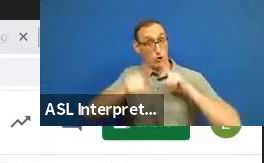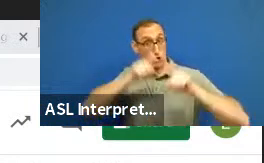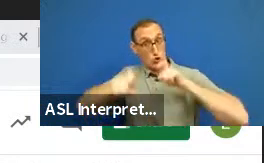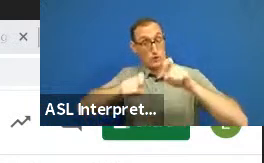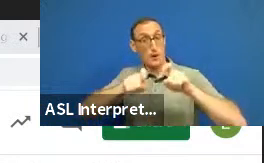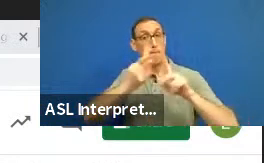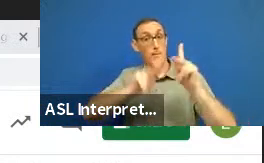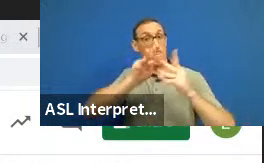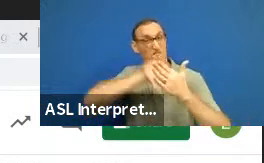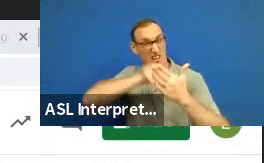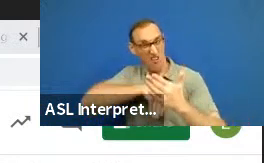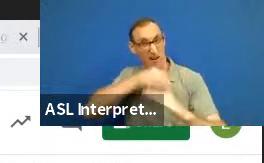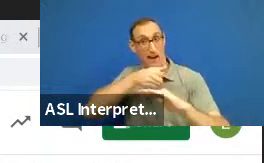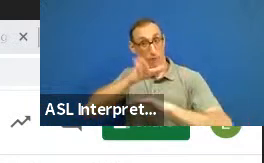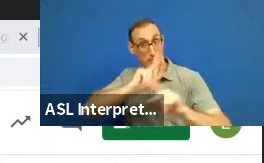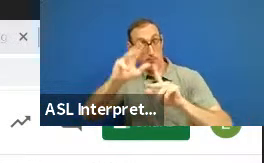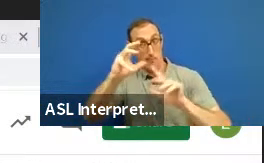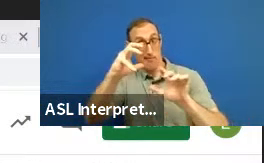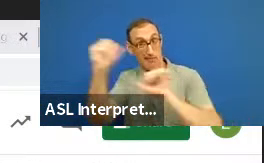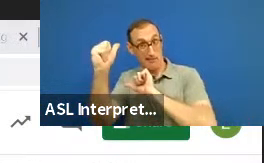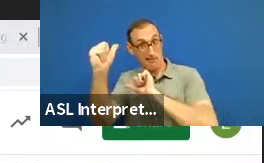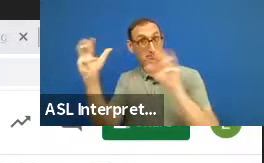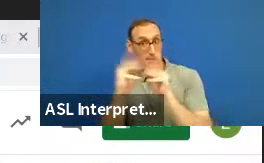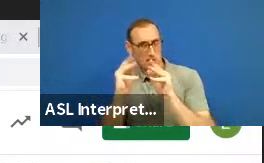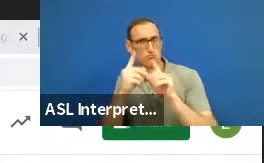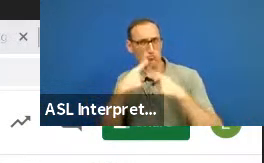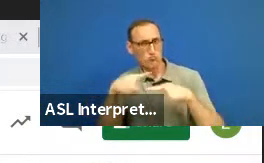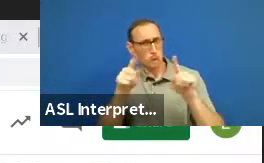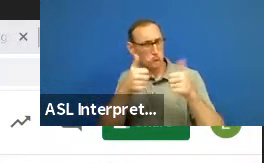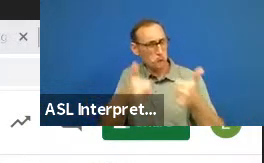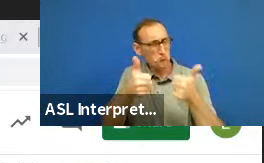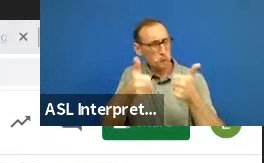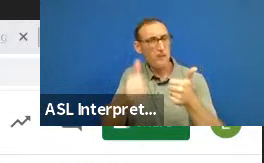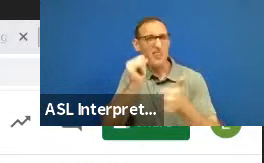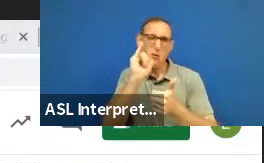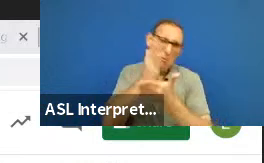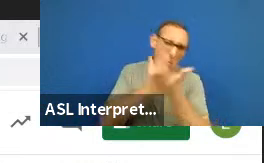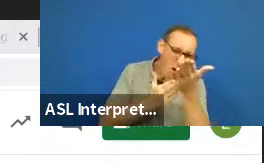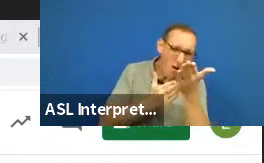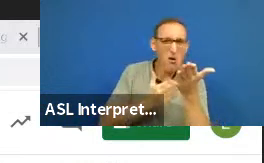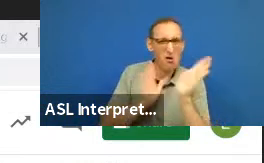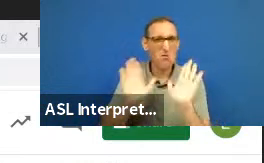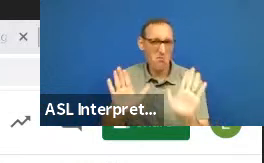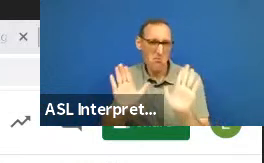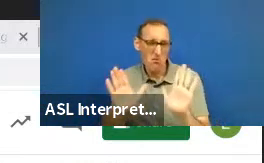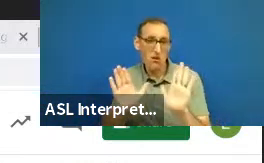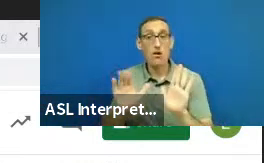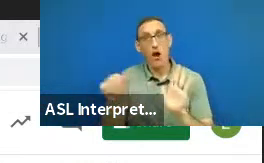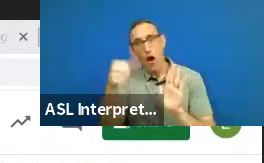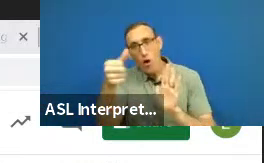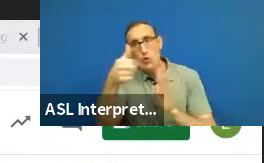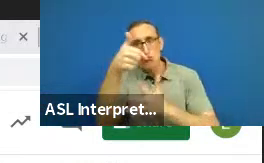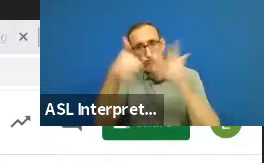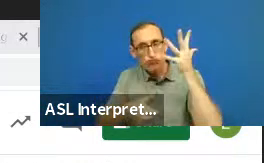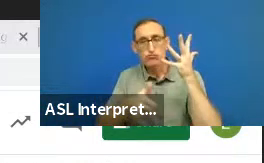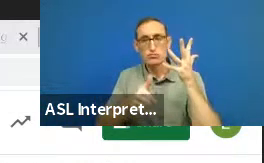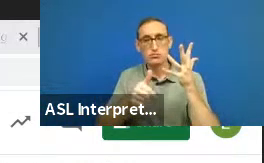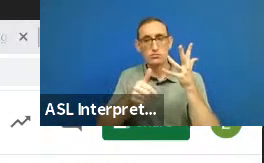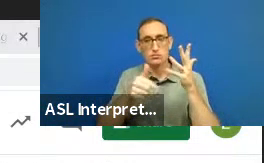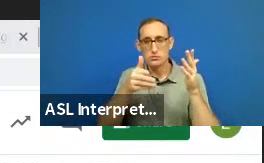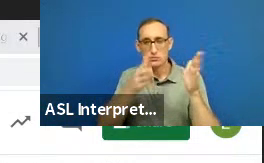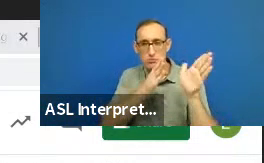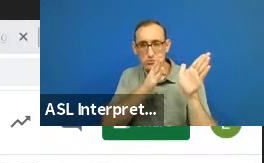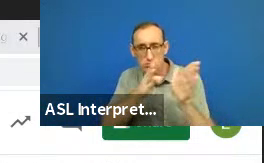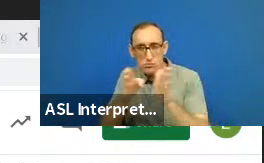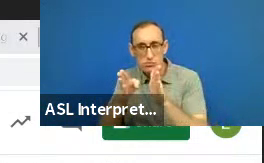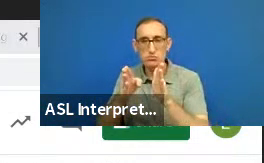the meeting, I think that that could work too. And then that could just be part of it. And then maybe there's other things and other ways we need to